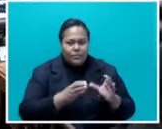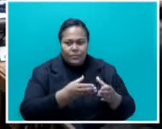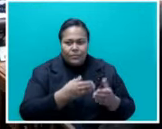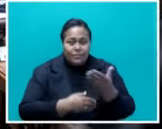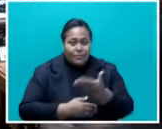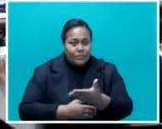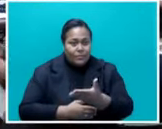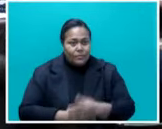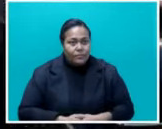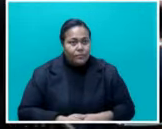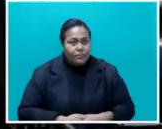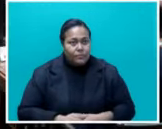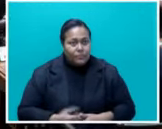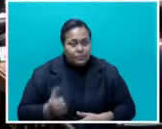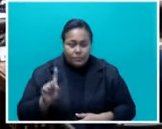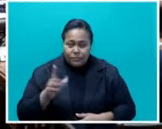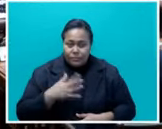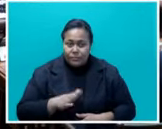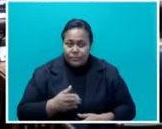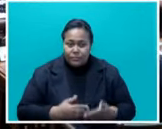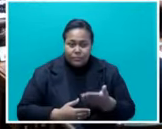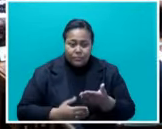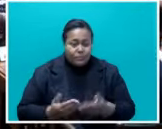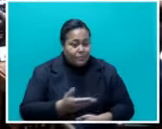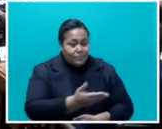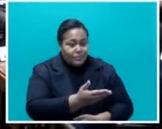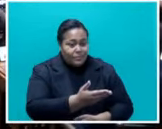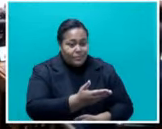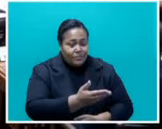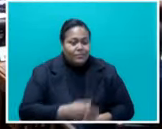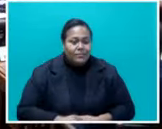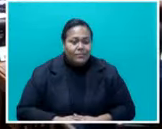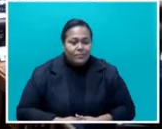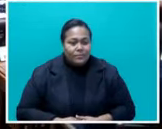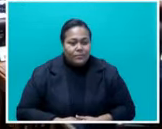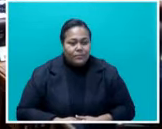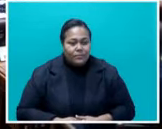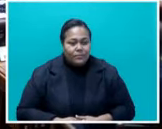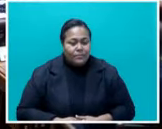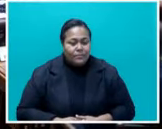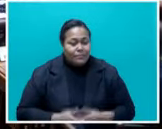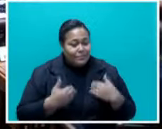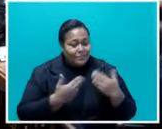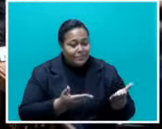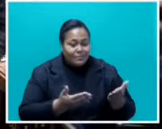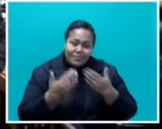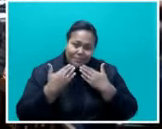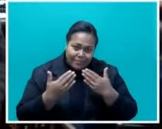Anyone wishing to take the floor? Honourable Kanawai Kula, you have the floor. Thank you, Honourable